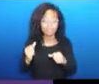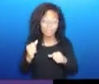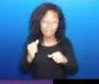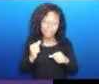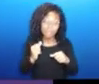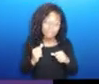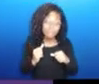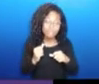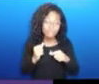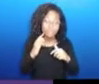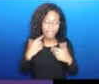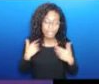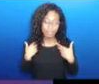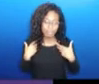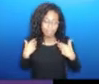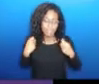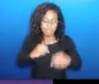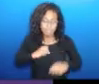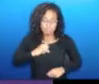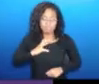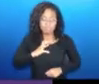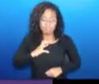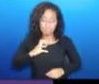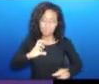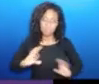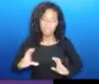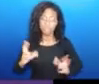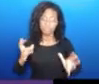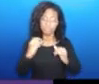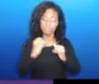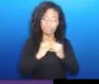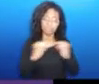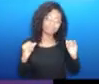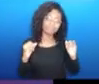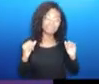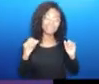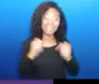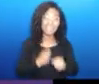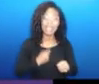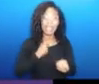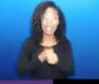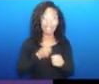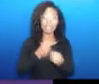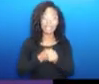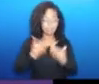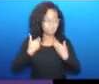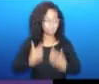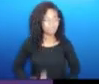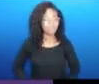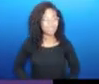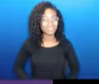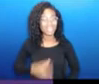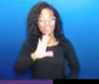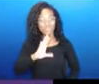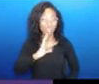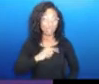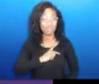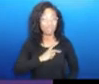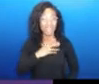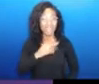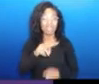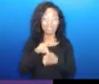your confidence and to become independent to advocating yourself in your personal and